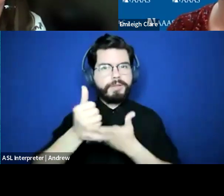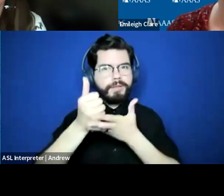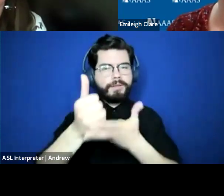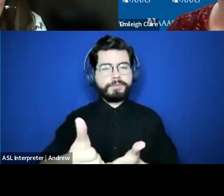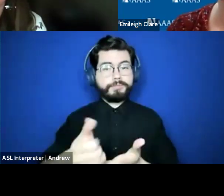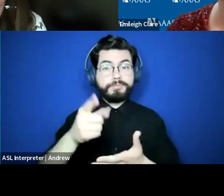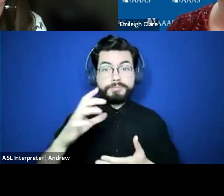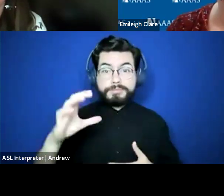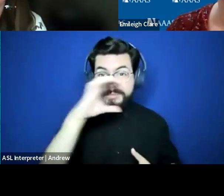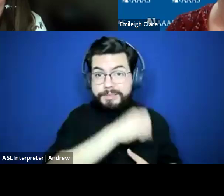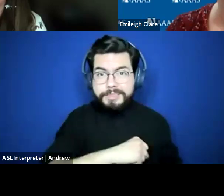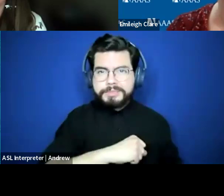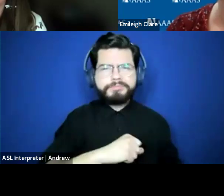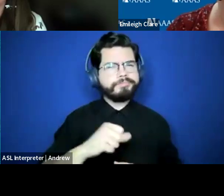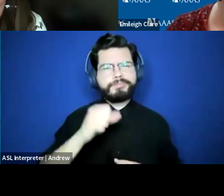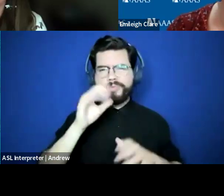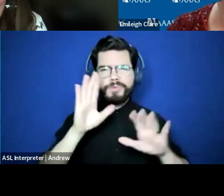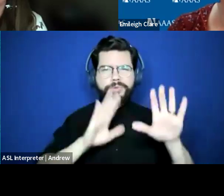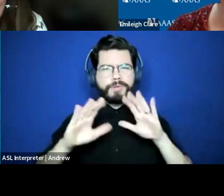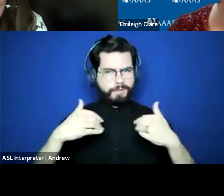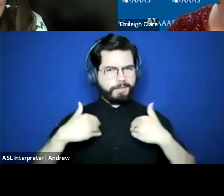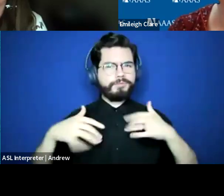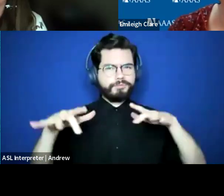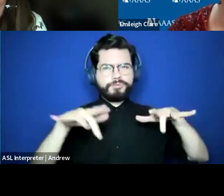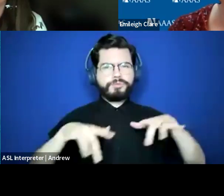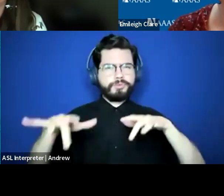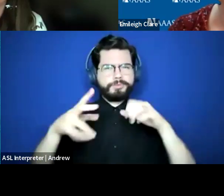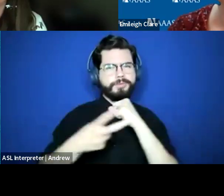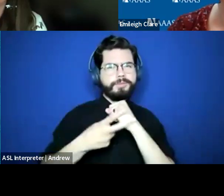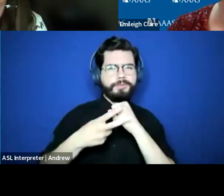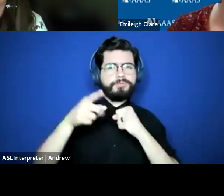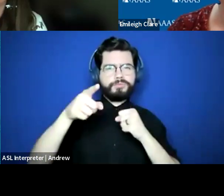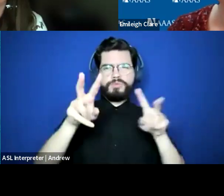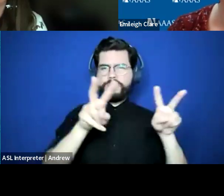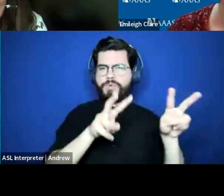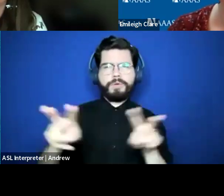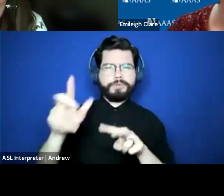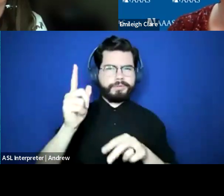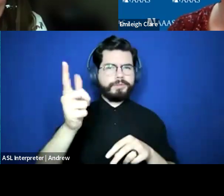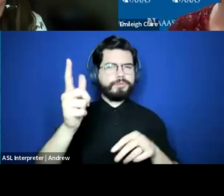miss it, we always have them recorded and available for members to access later on.